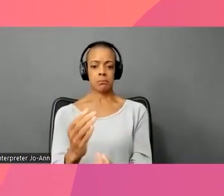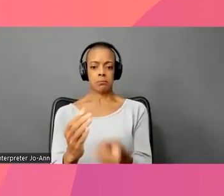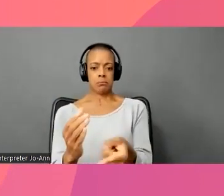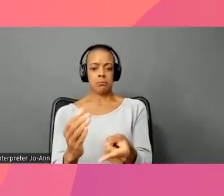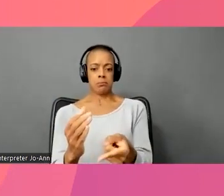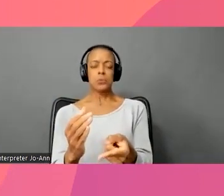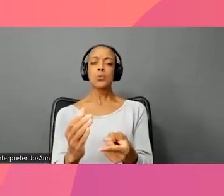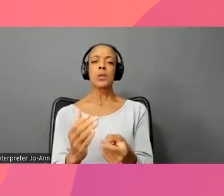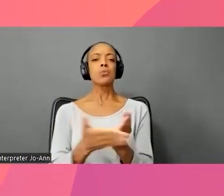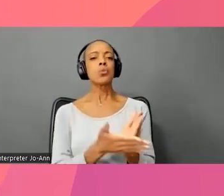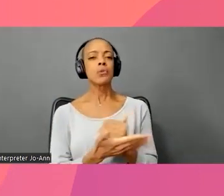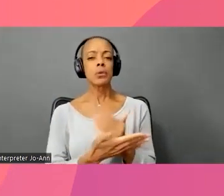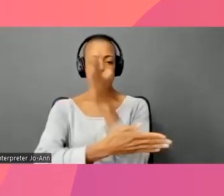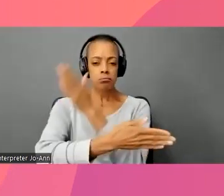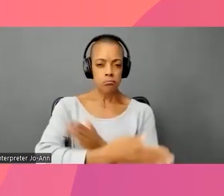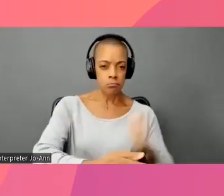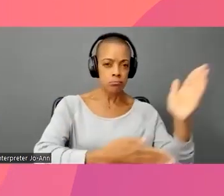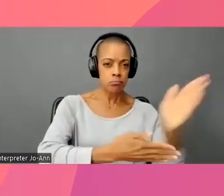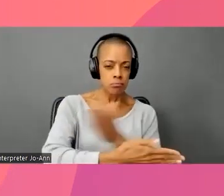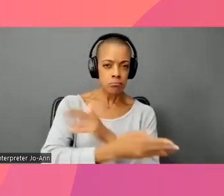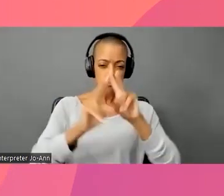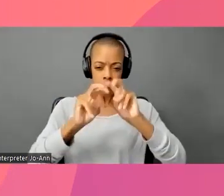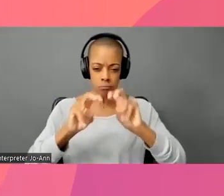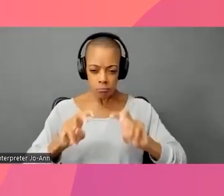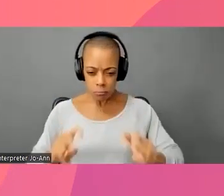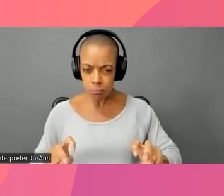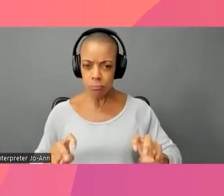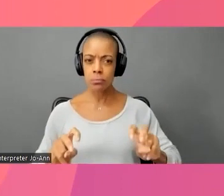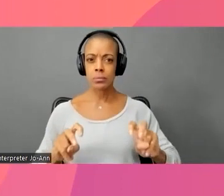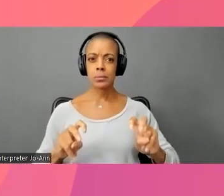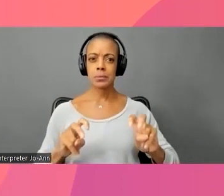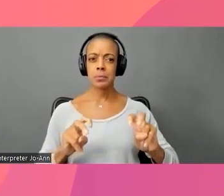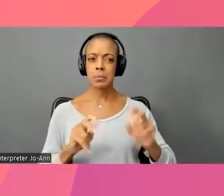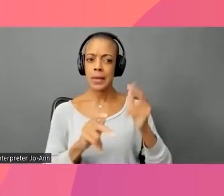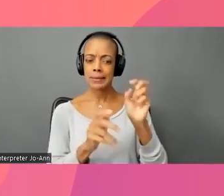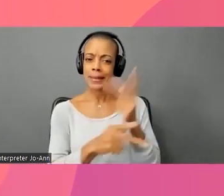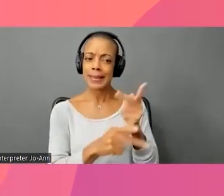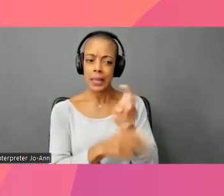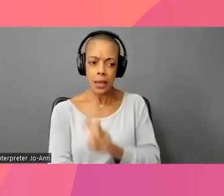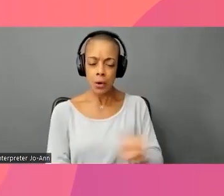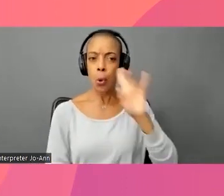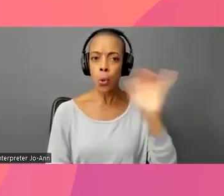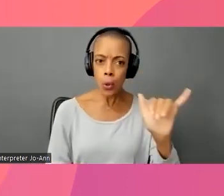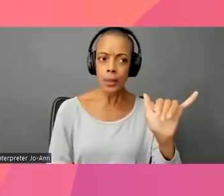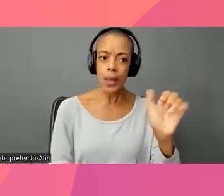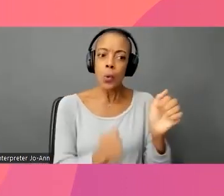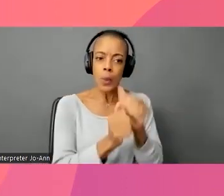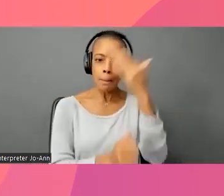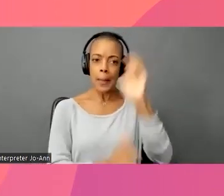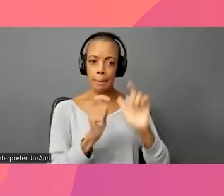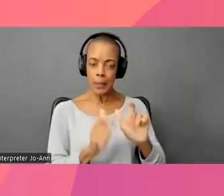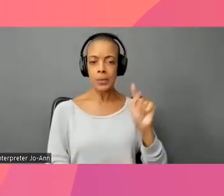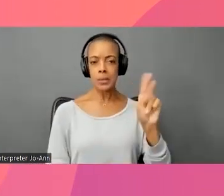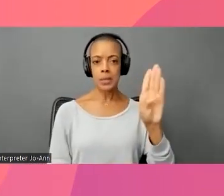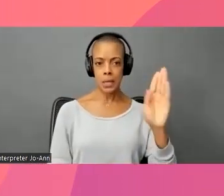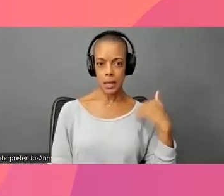scoping review to better understand the extent, nature, and range of care pathways that consider Black people with traumatic brain injury